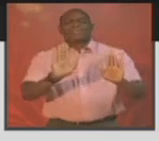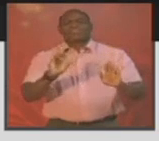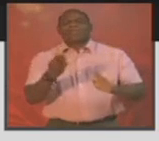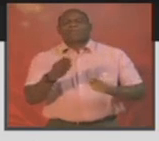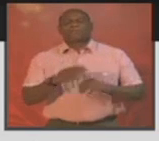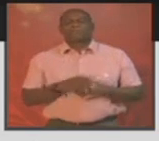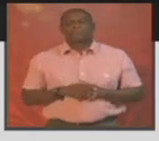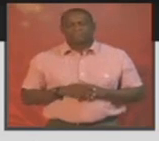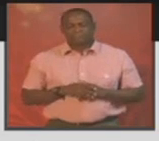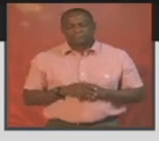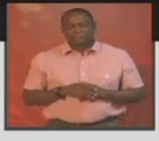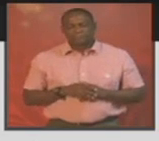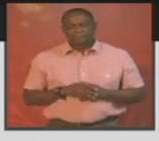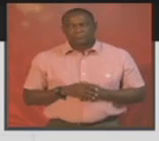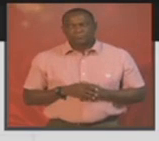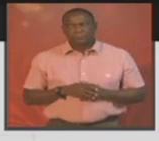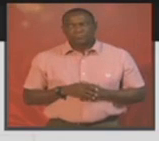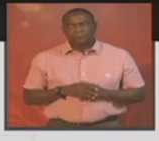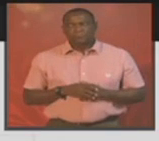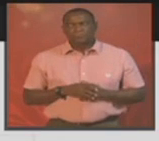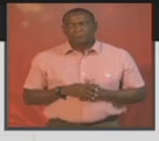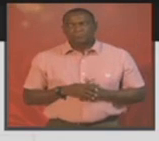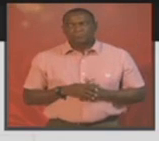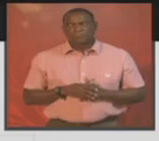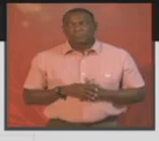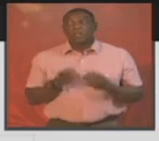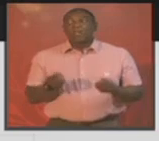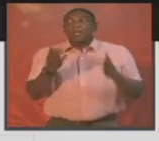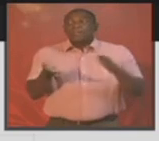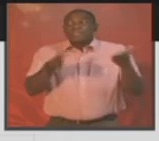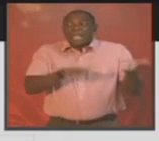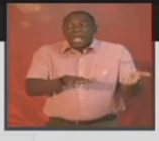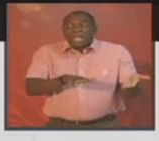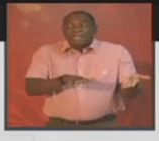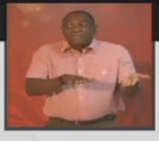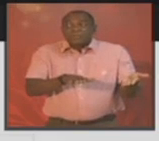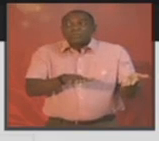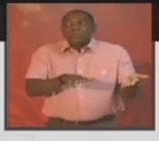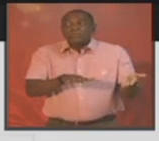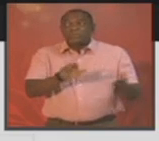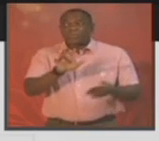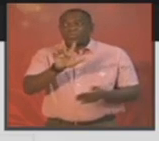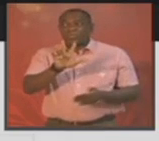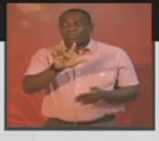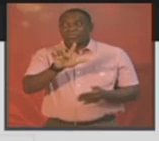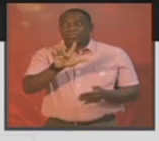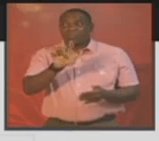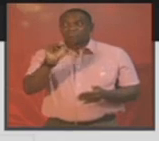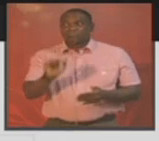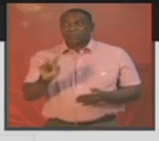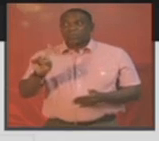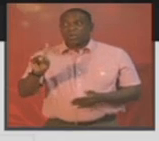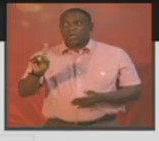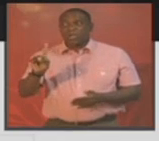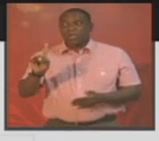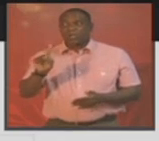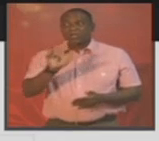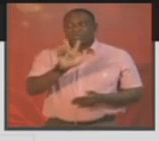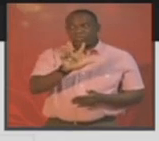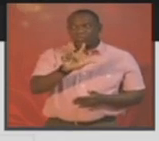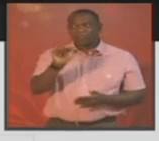please. With respect to the fatalities, we see that 3-to-1 sort of ratio of males to females.